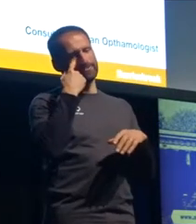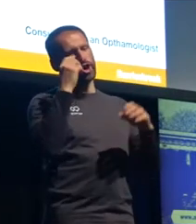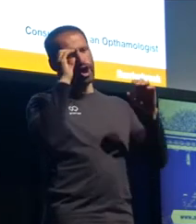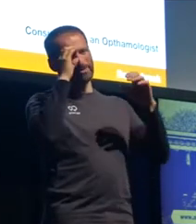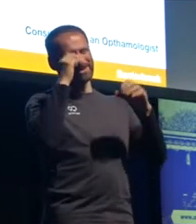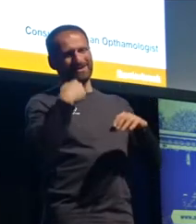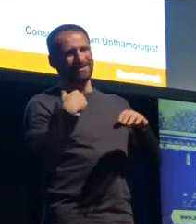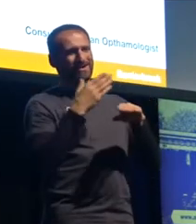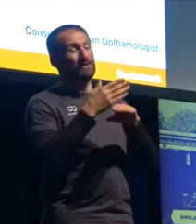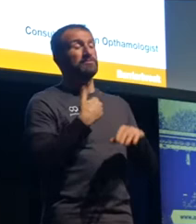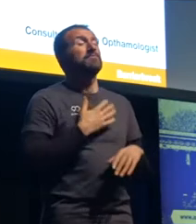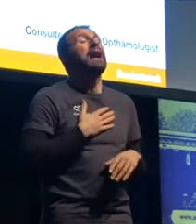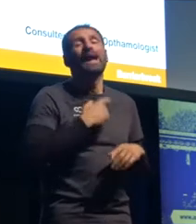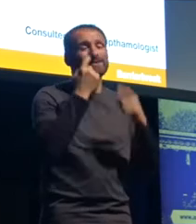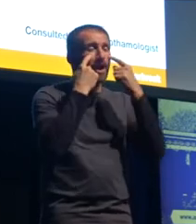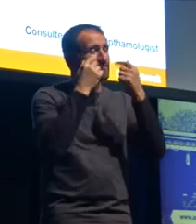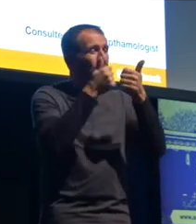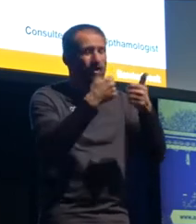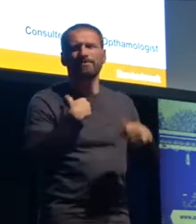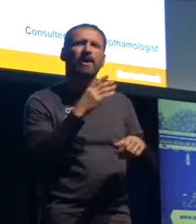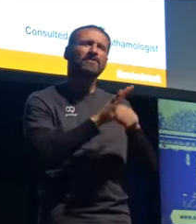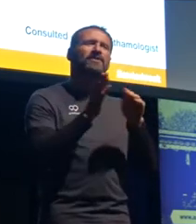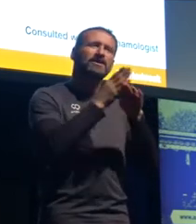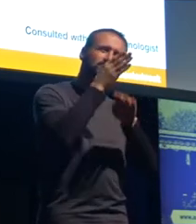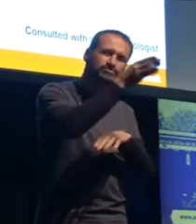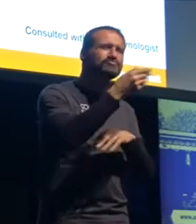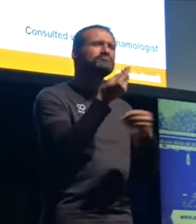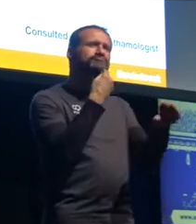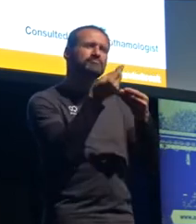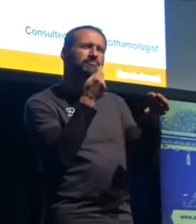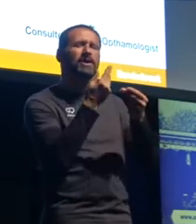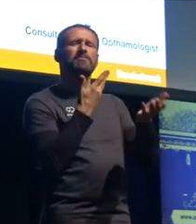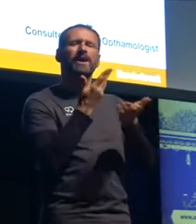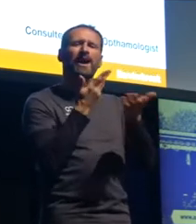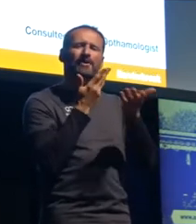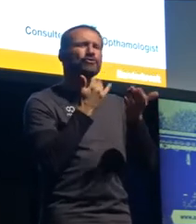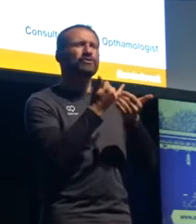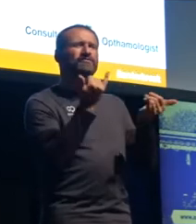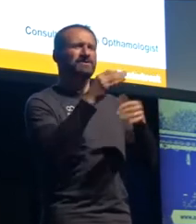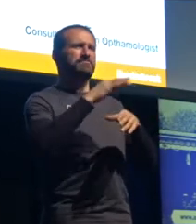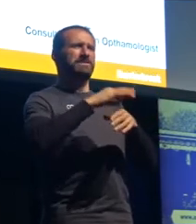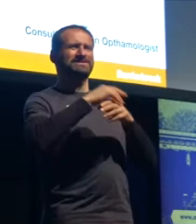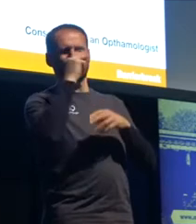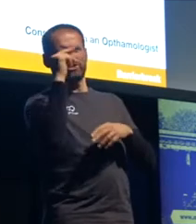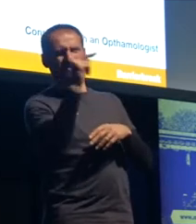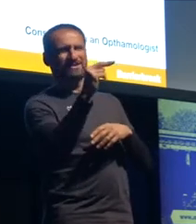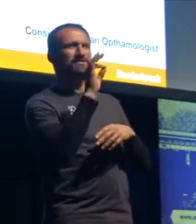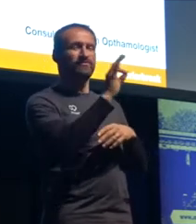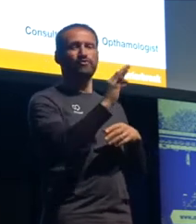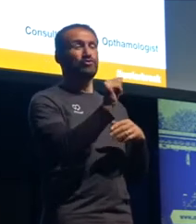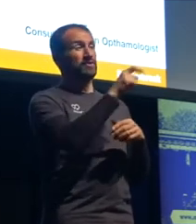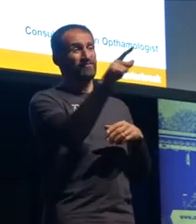I'd had nothing wrong with my eyes, but I just had a consultation with them, trying to get a medical perspective on this, and also a